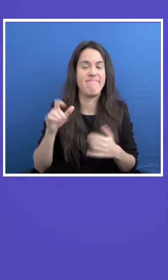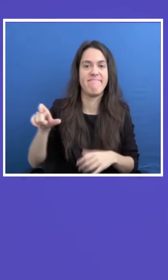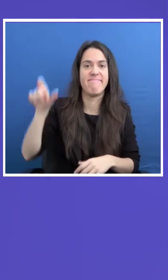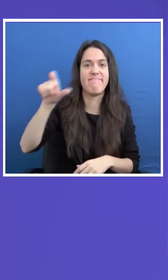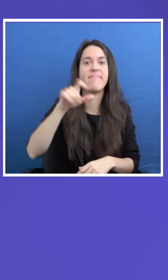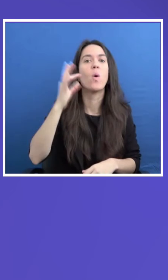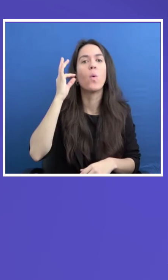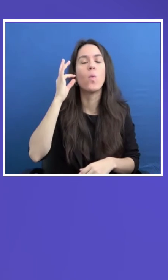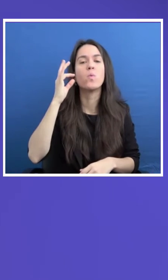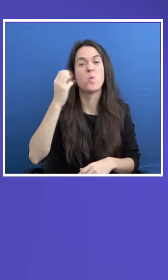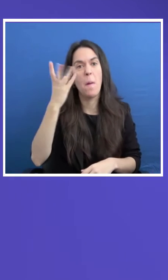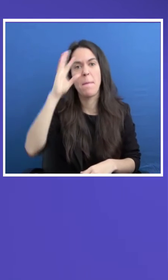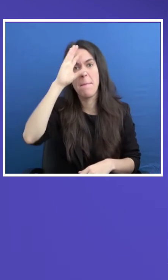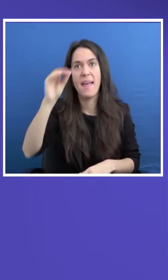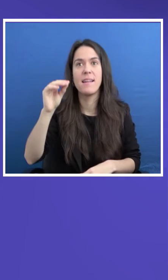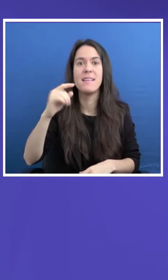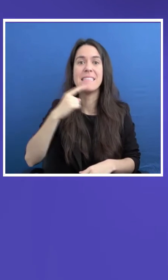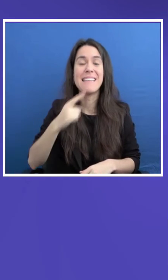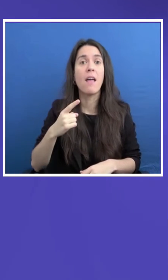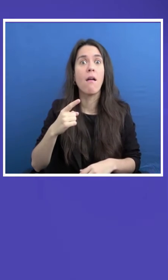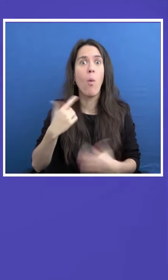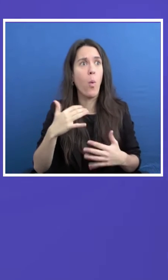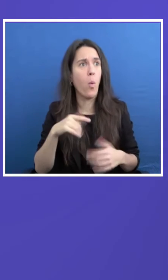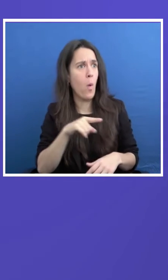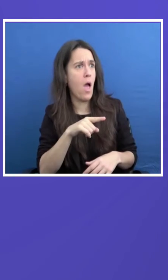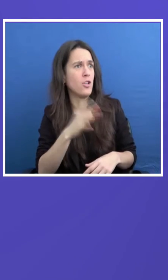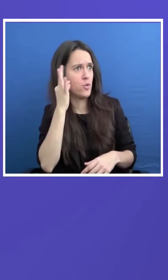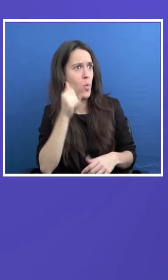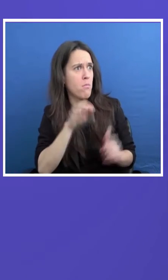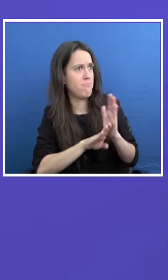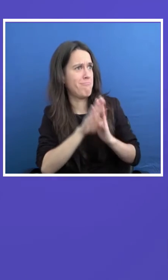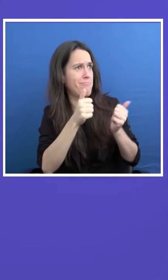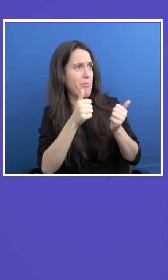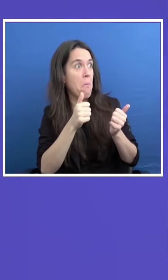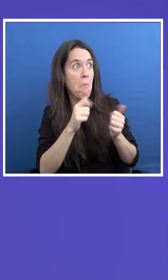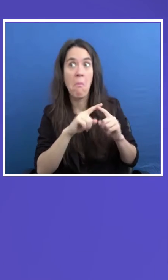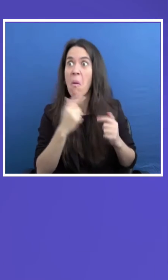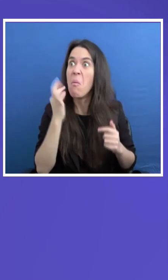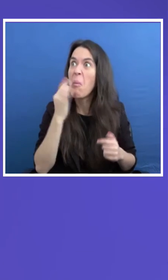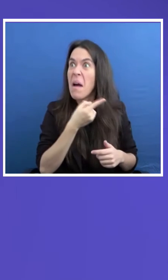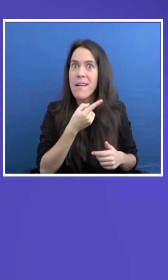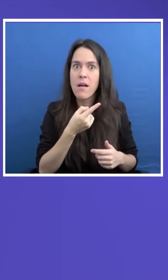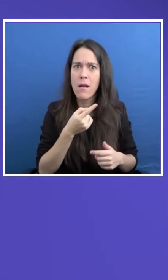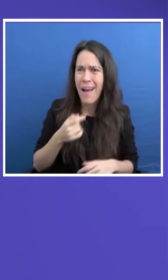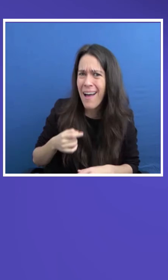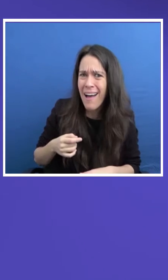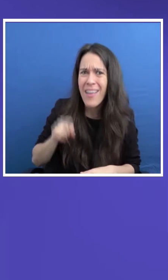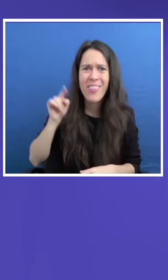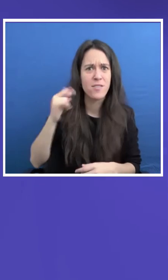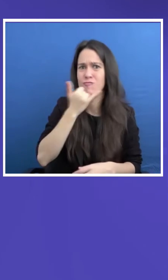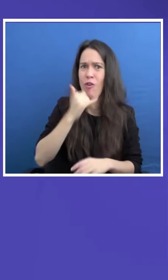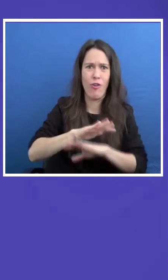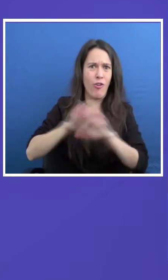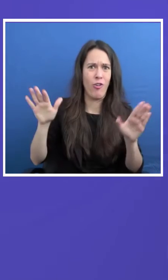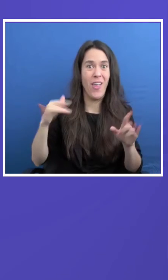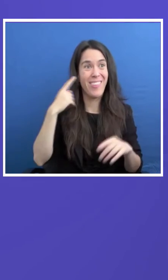that, despite the fact that she's a woman. Wow, we applaud her. But that is absolutely the wrong approach, right? Of course, women